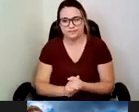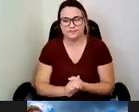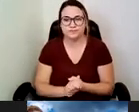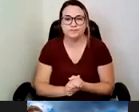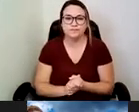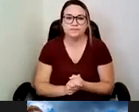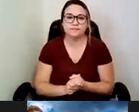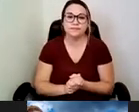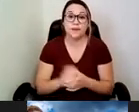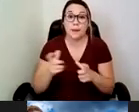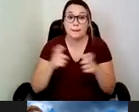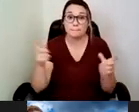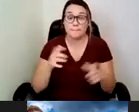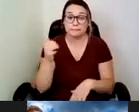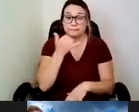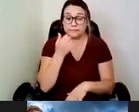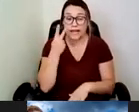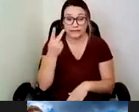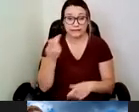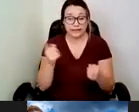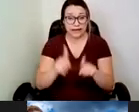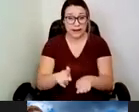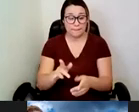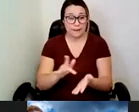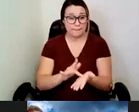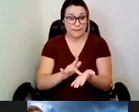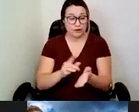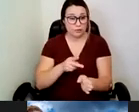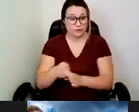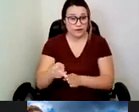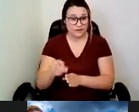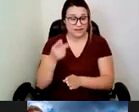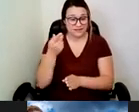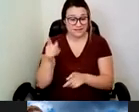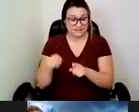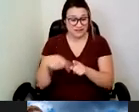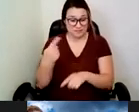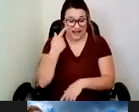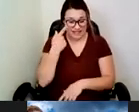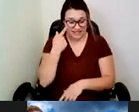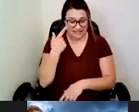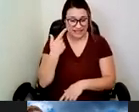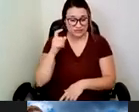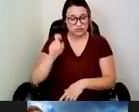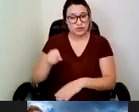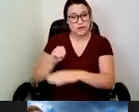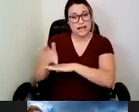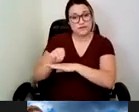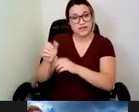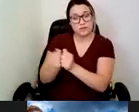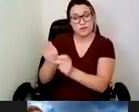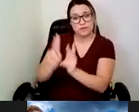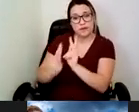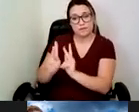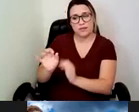big mistake I see in the medical profession and something that I think we should be counseling these people that are the decision makers if